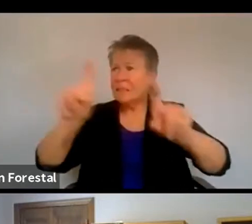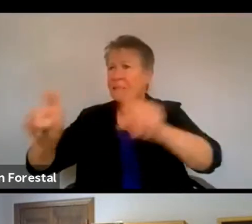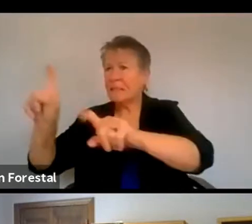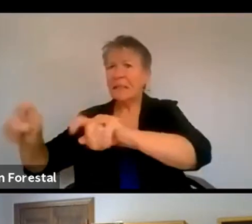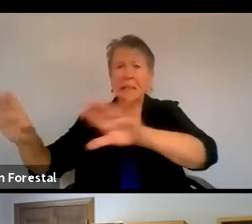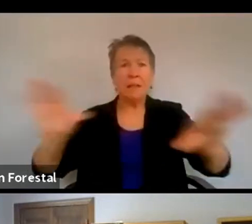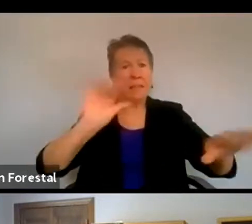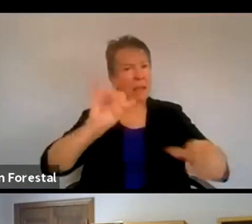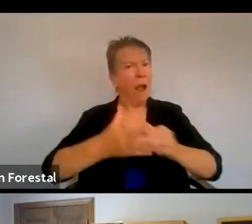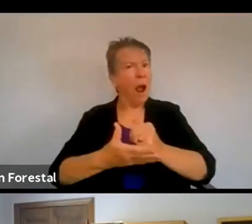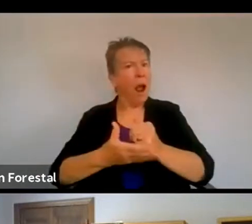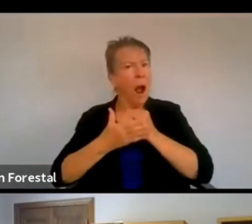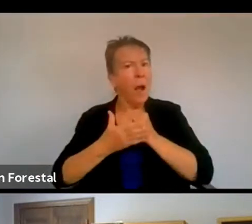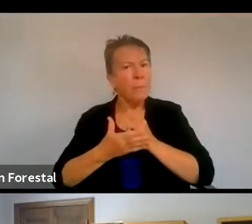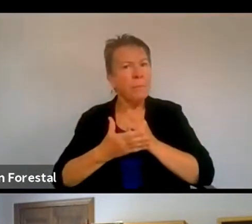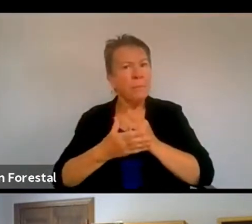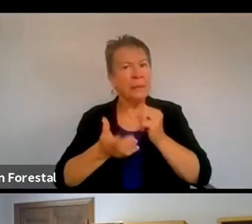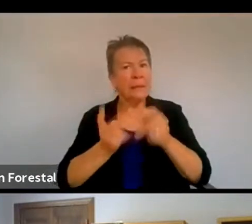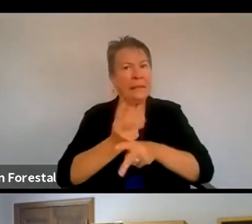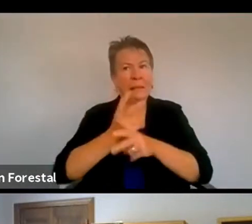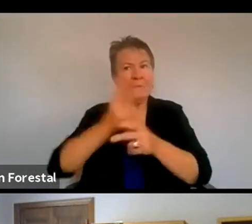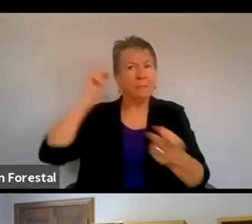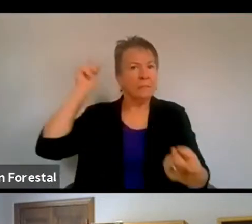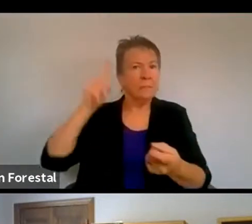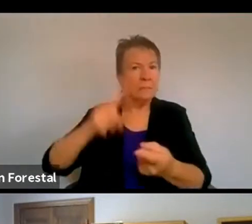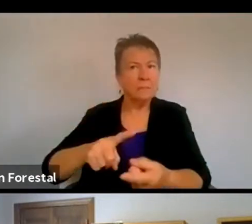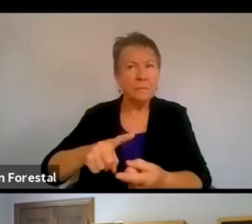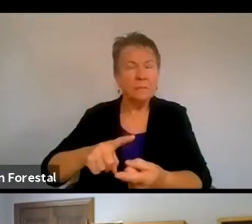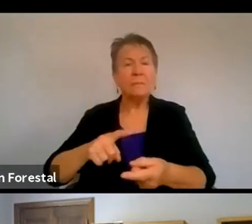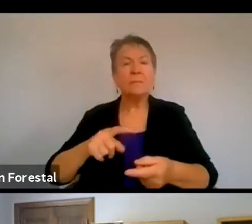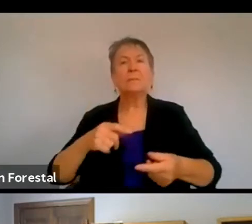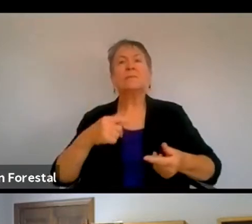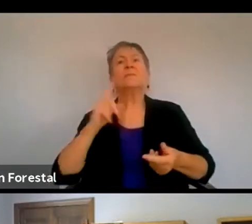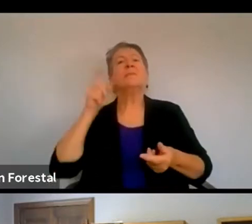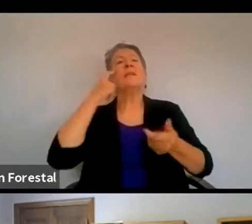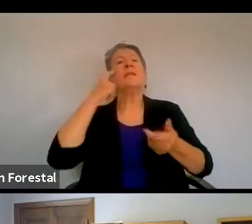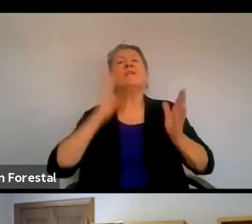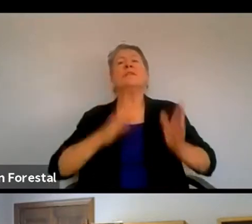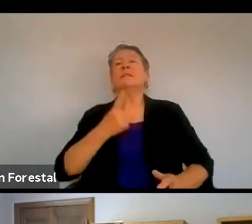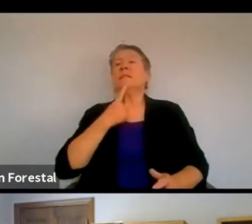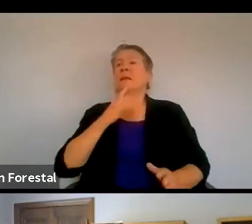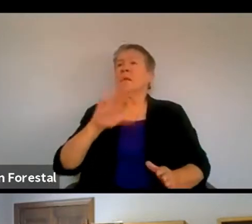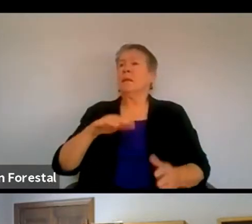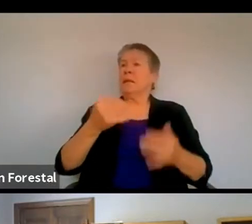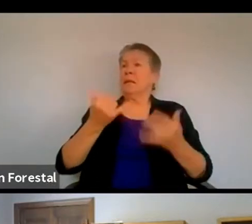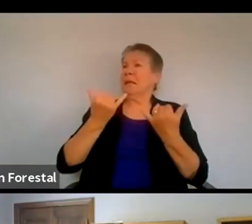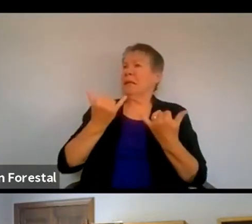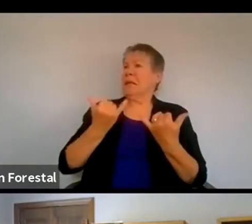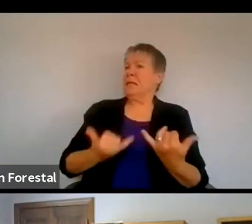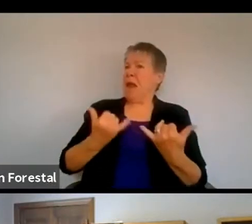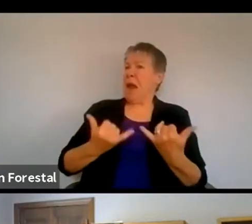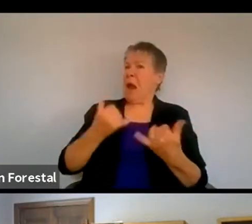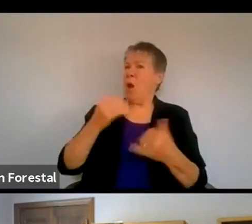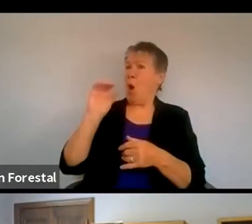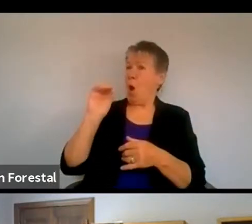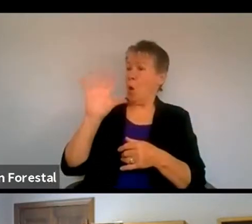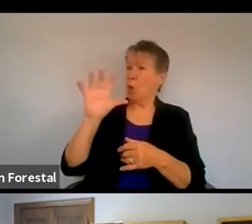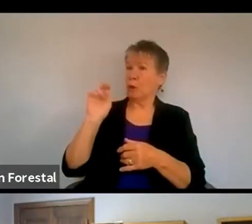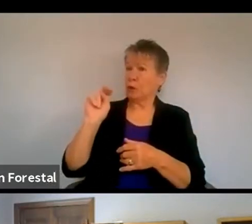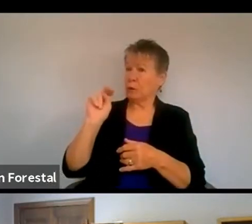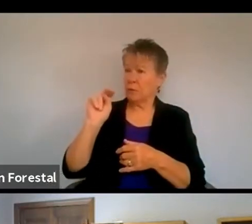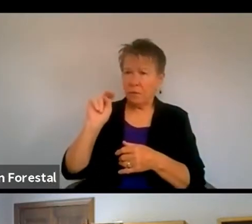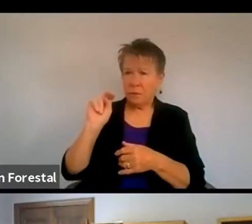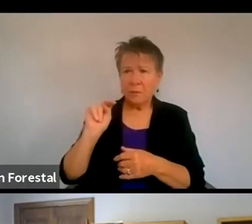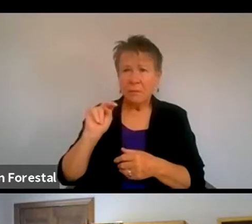tracing, if my numbers are right, in Ocean today, we're reporting 66 positives. Yes. And, you know, we take every one